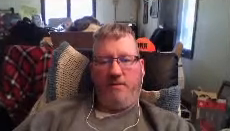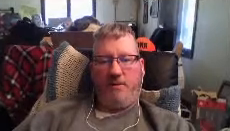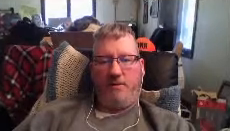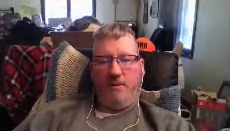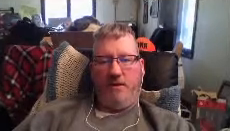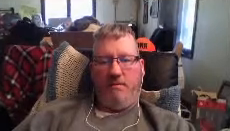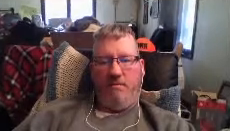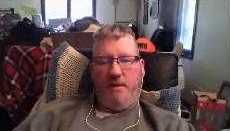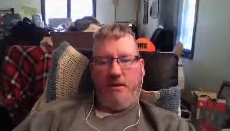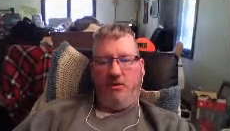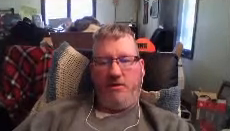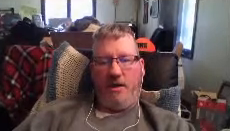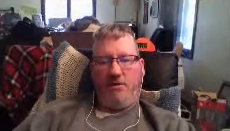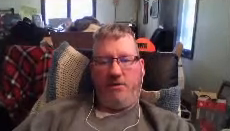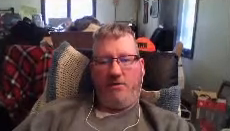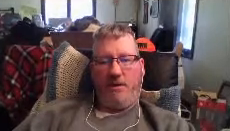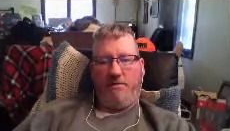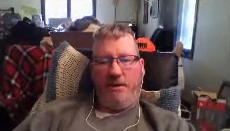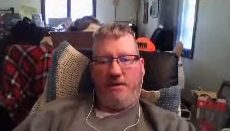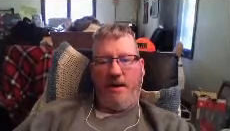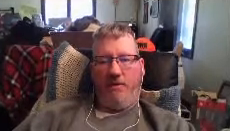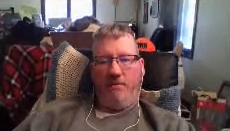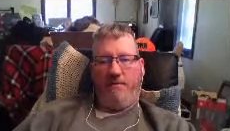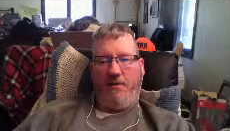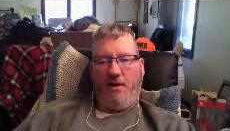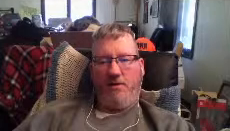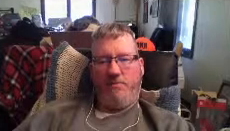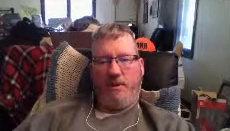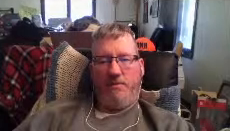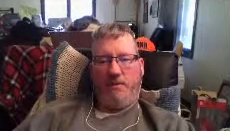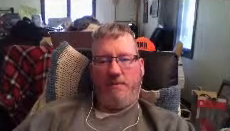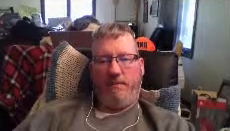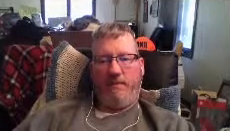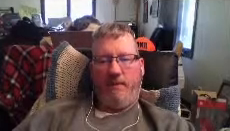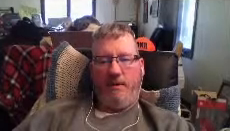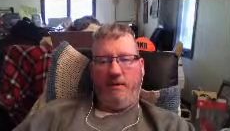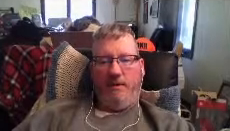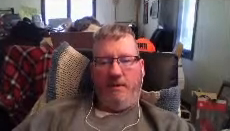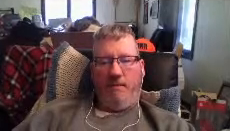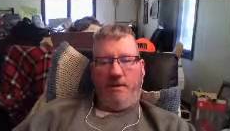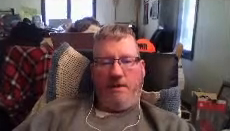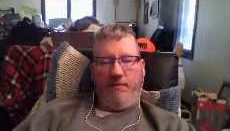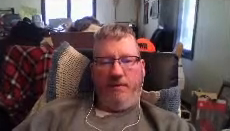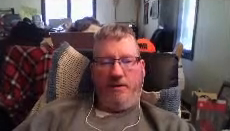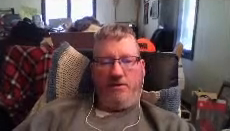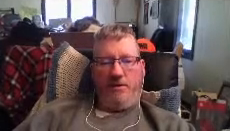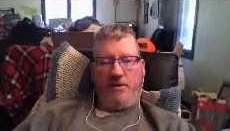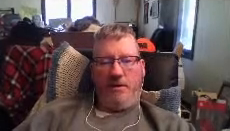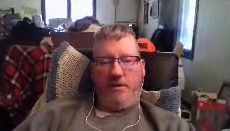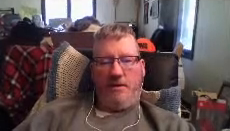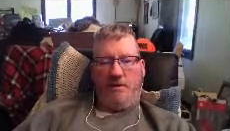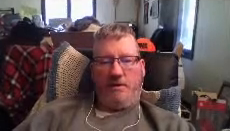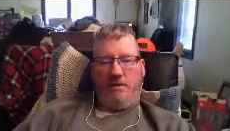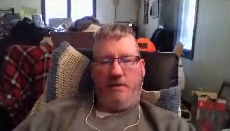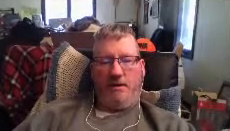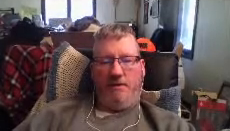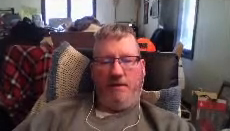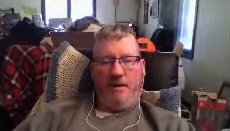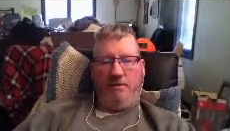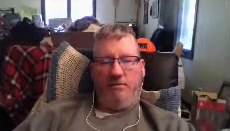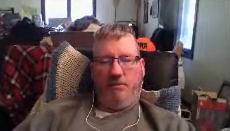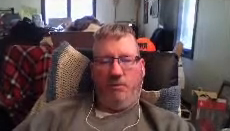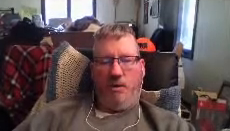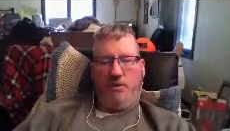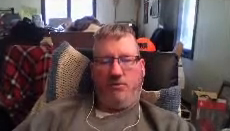Vikings games, maybe huge concerts, stuff like that, over 5,000 people. But this is all